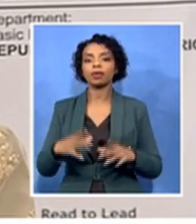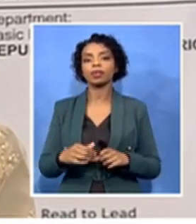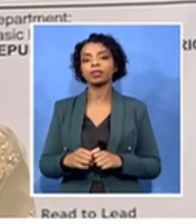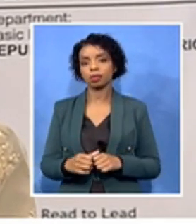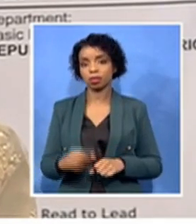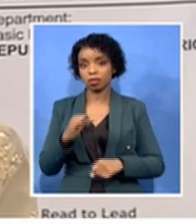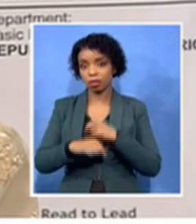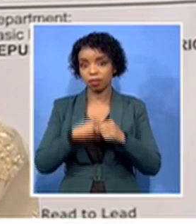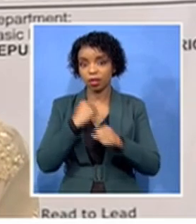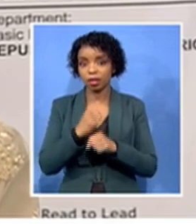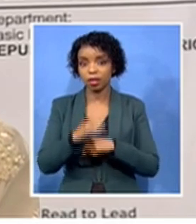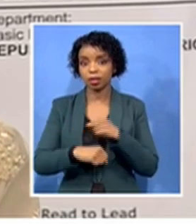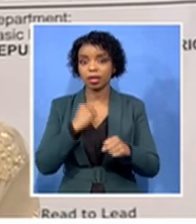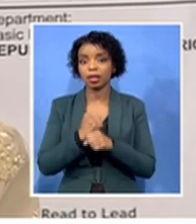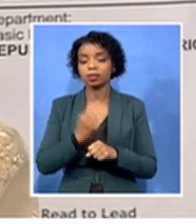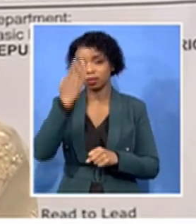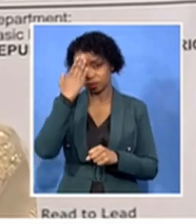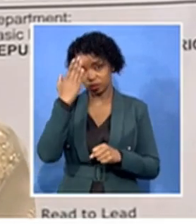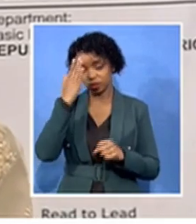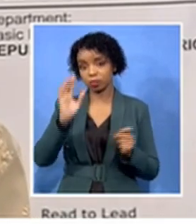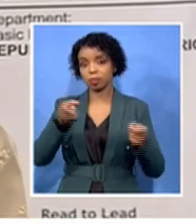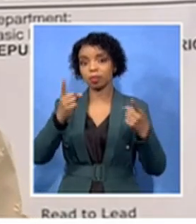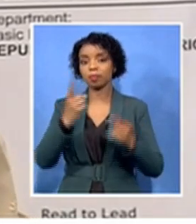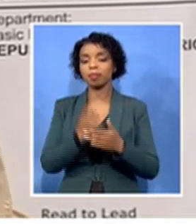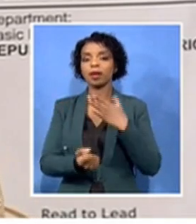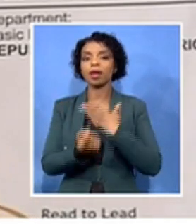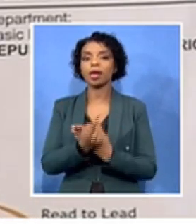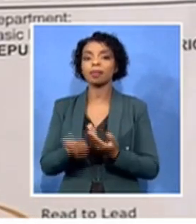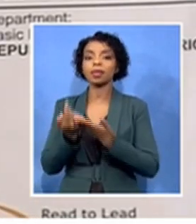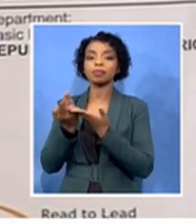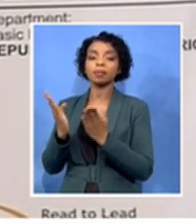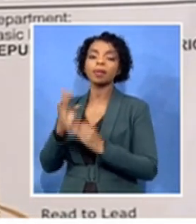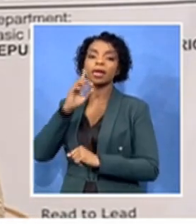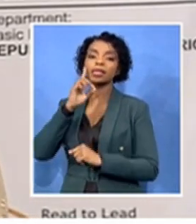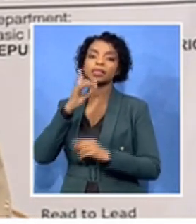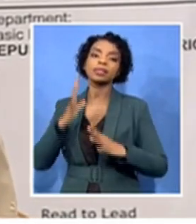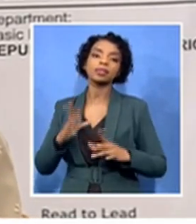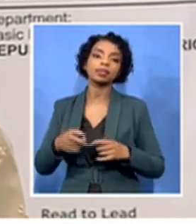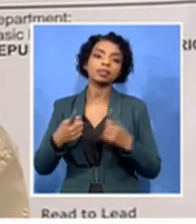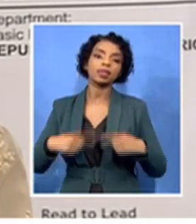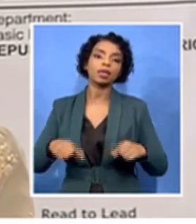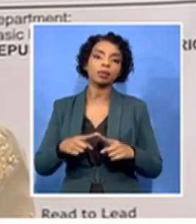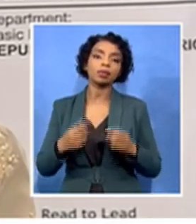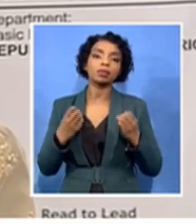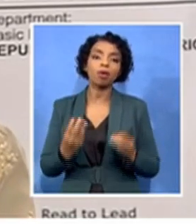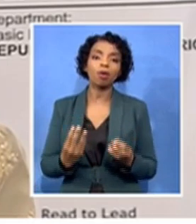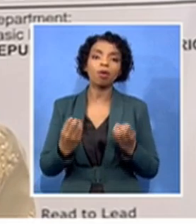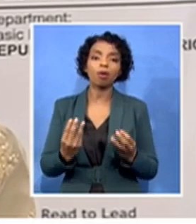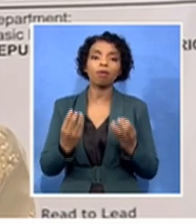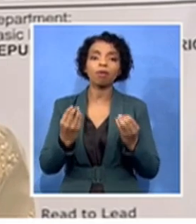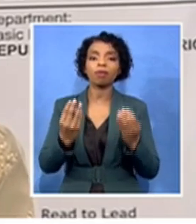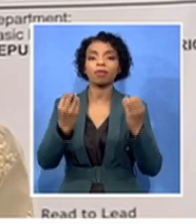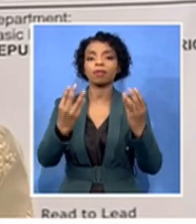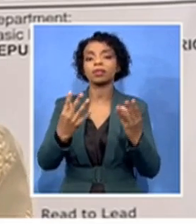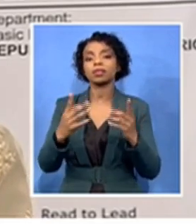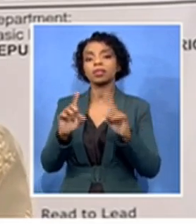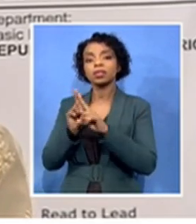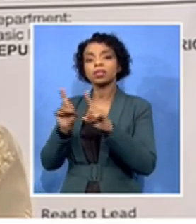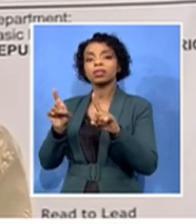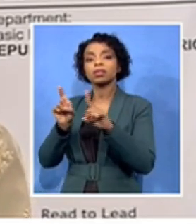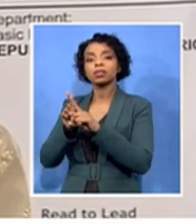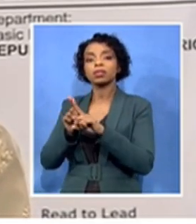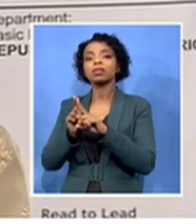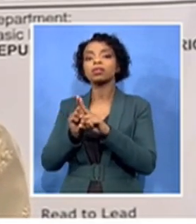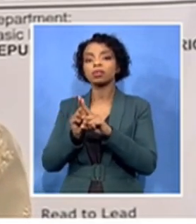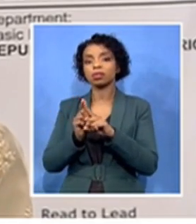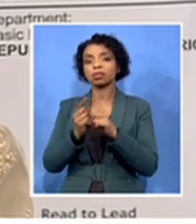and half-truths have been repeated so often that they have grown three legs. In other words, falsehoods and scarecrows sustain